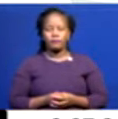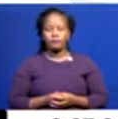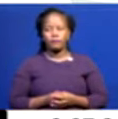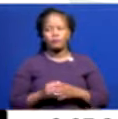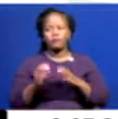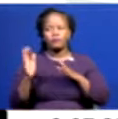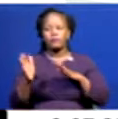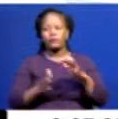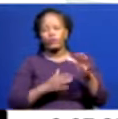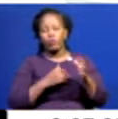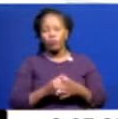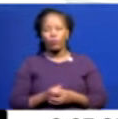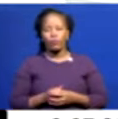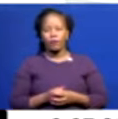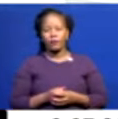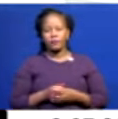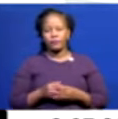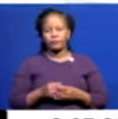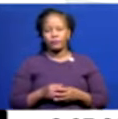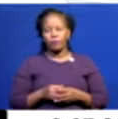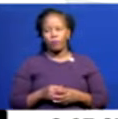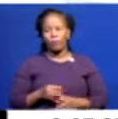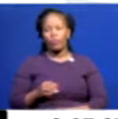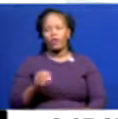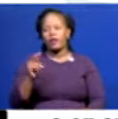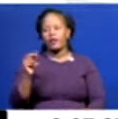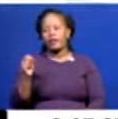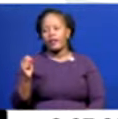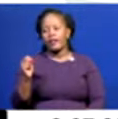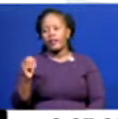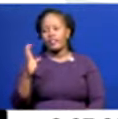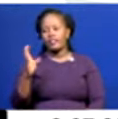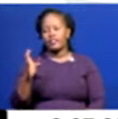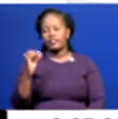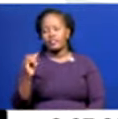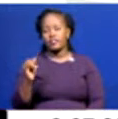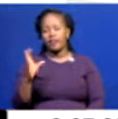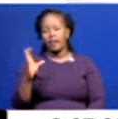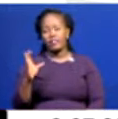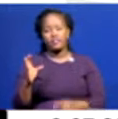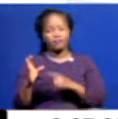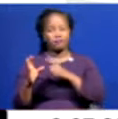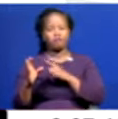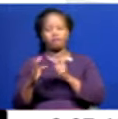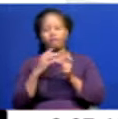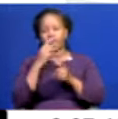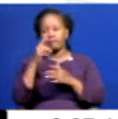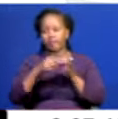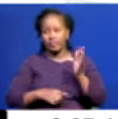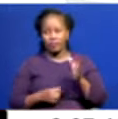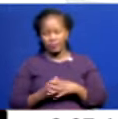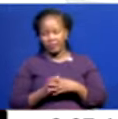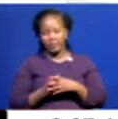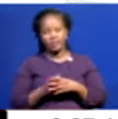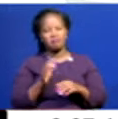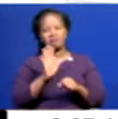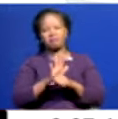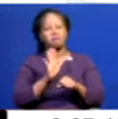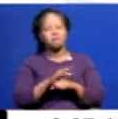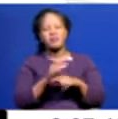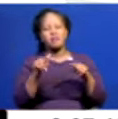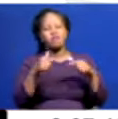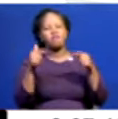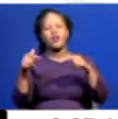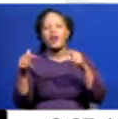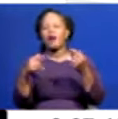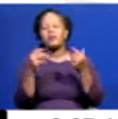From DRC back to Nairobi, the National Cohesion and Integration Commission is sounding an alert over happenings in the country